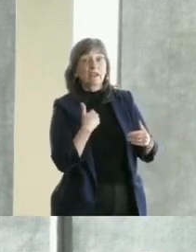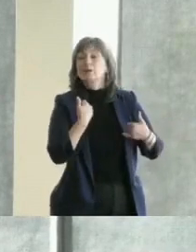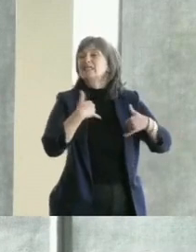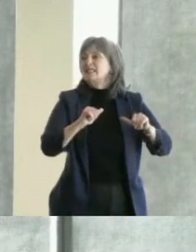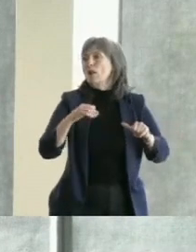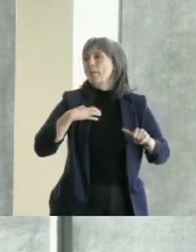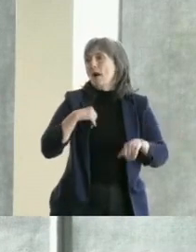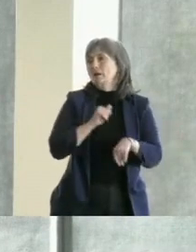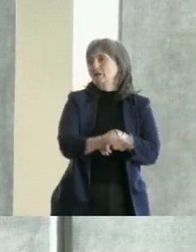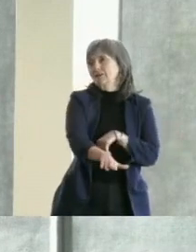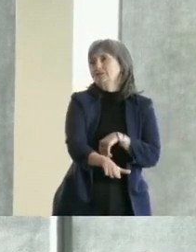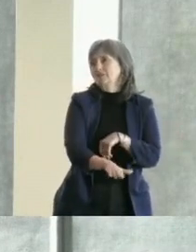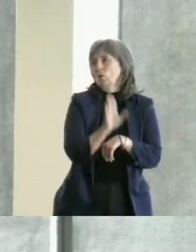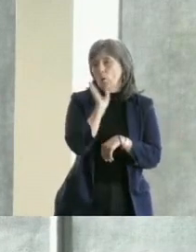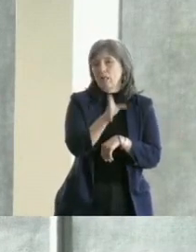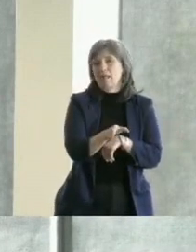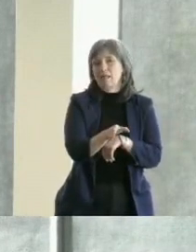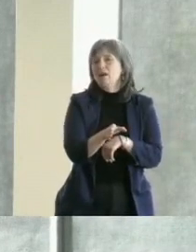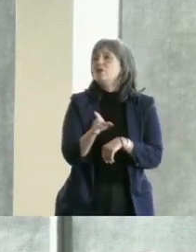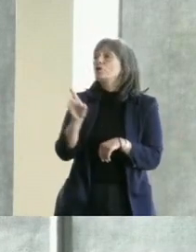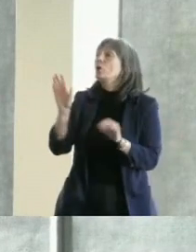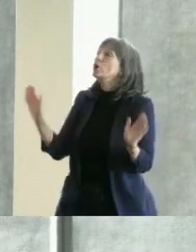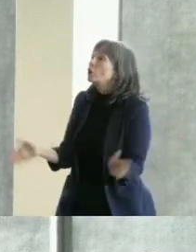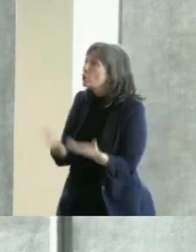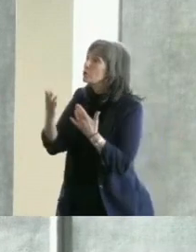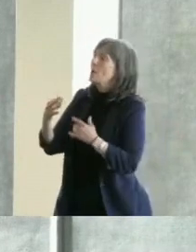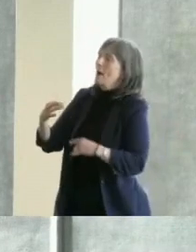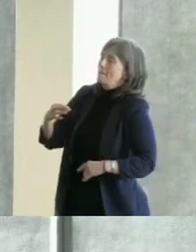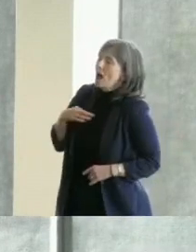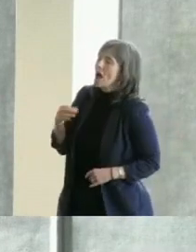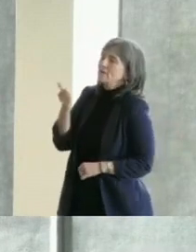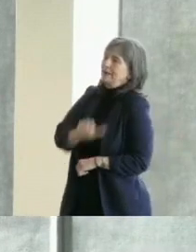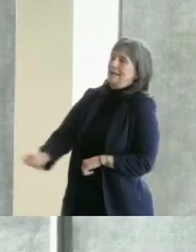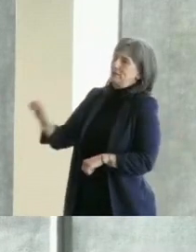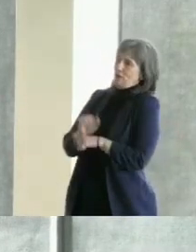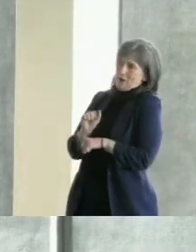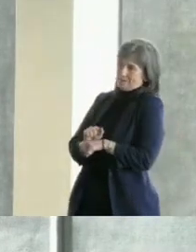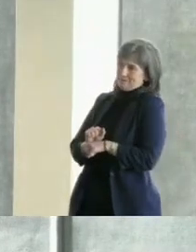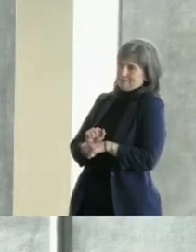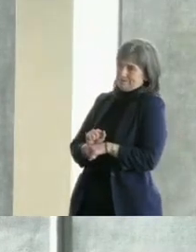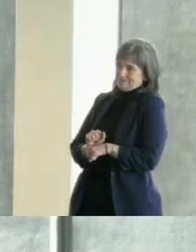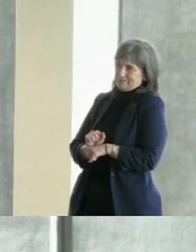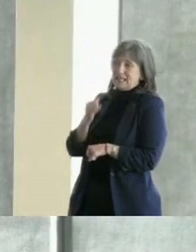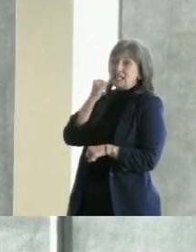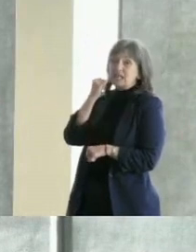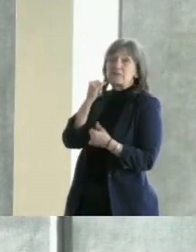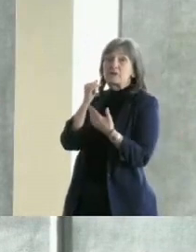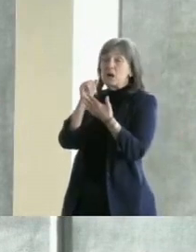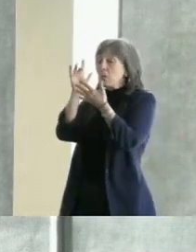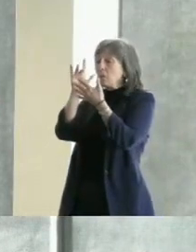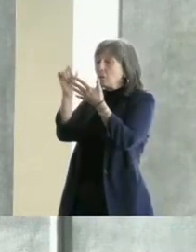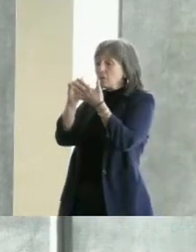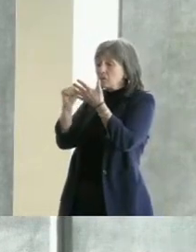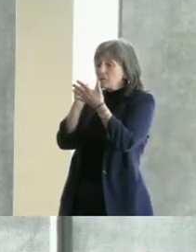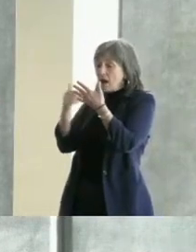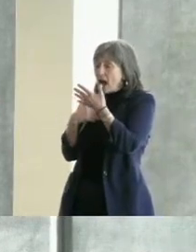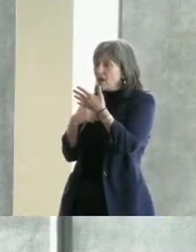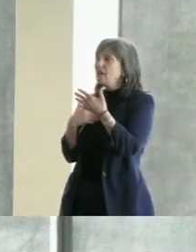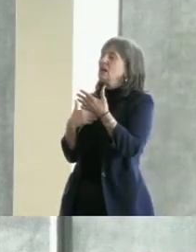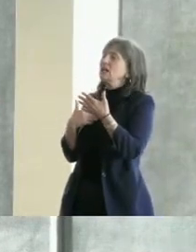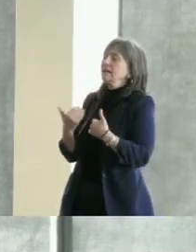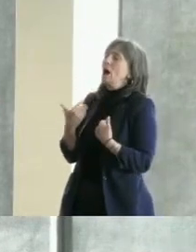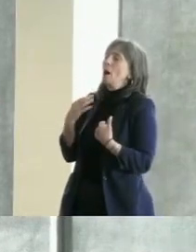would still apply. So I would encourage you to apply for any job, even if you didn't have half of the